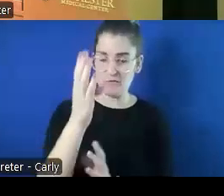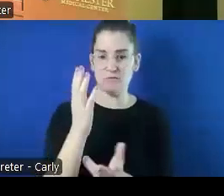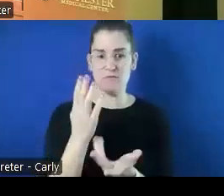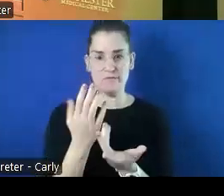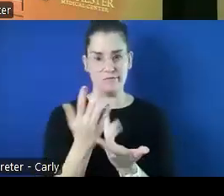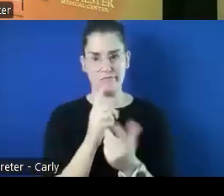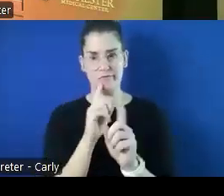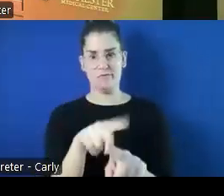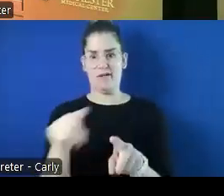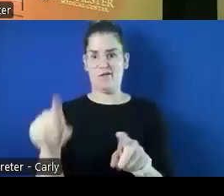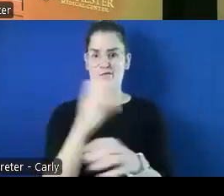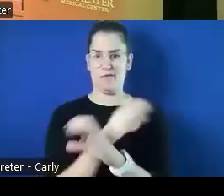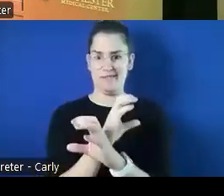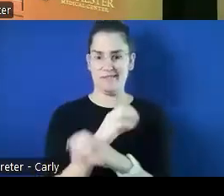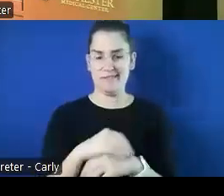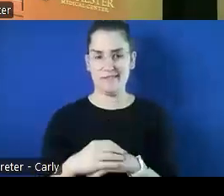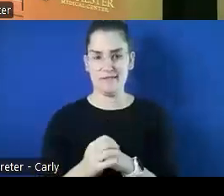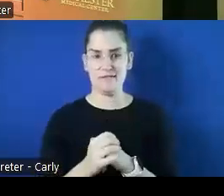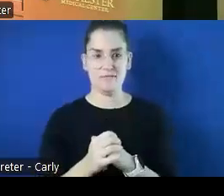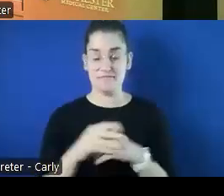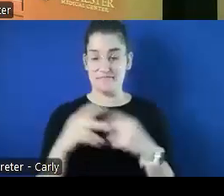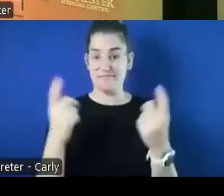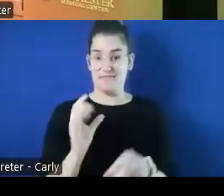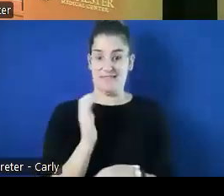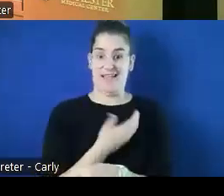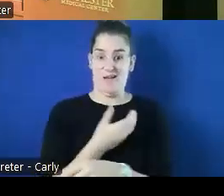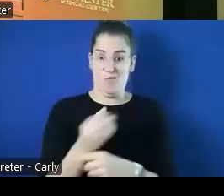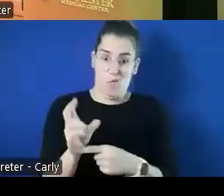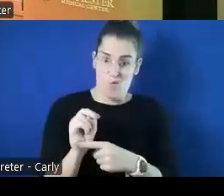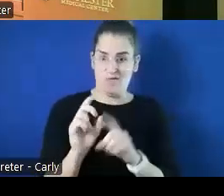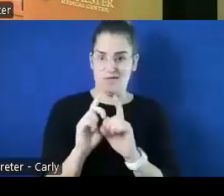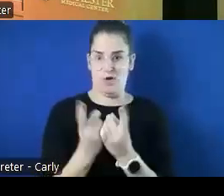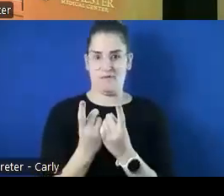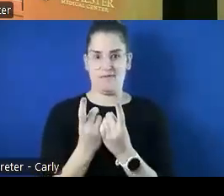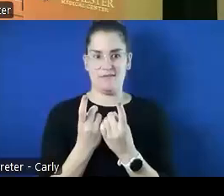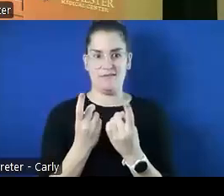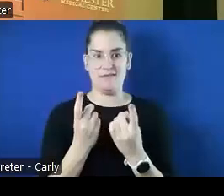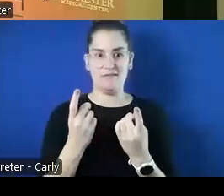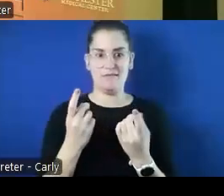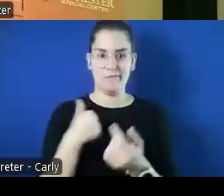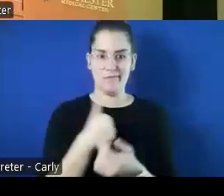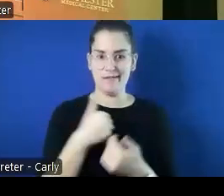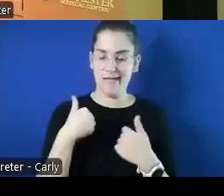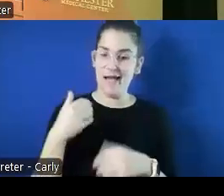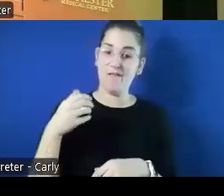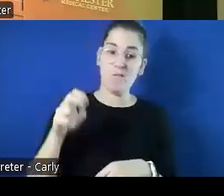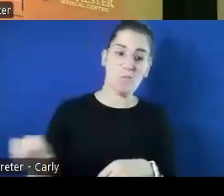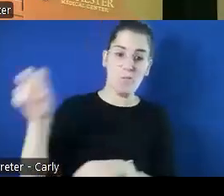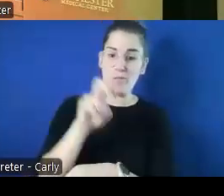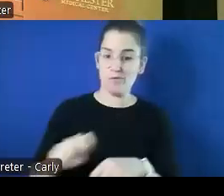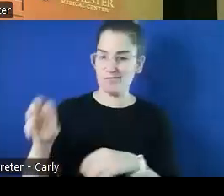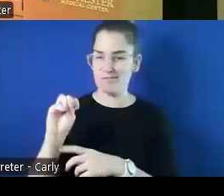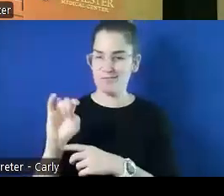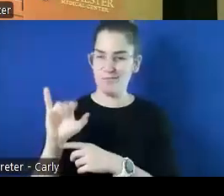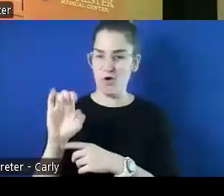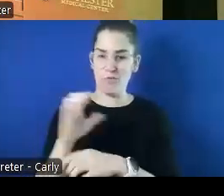crises. And we have this in our own department with the mobile crisis team. We have the forensic intervention team in our county, and we have